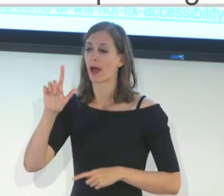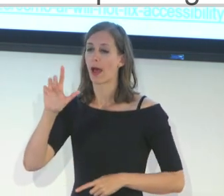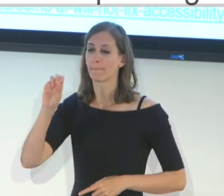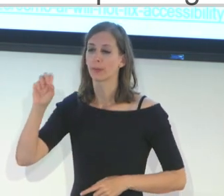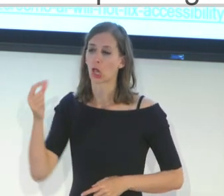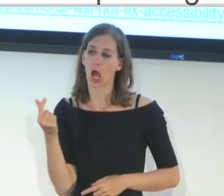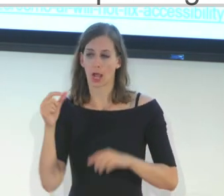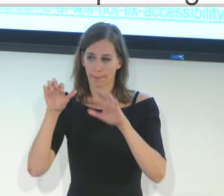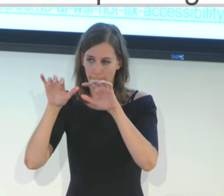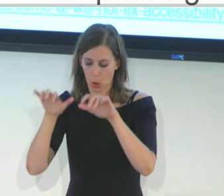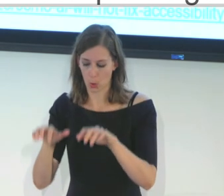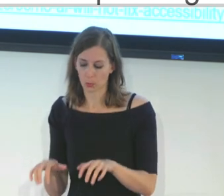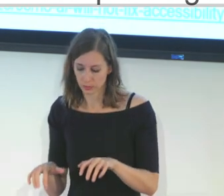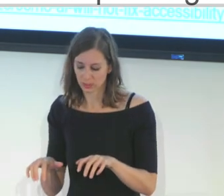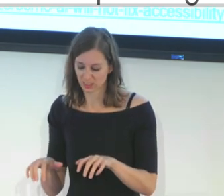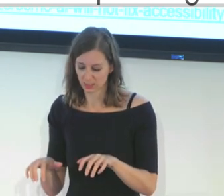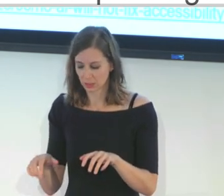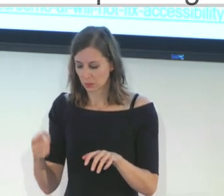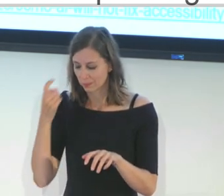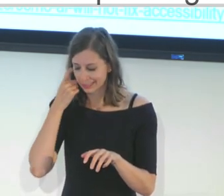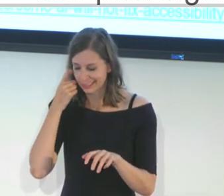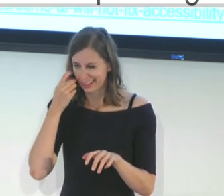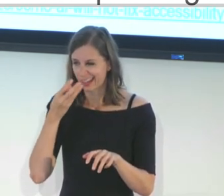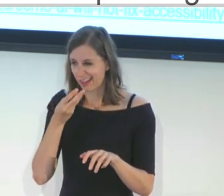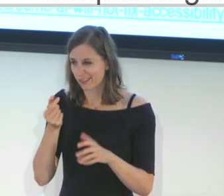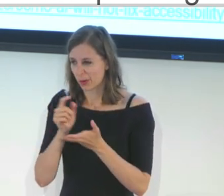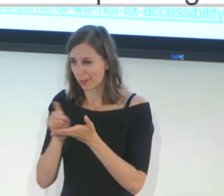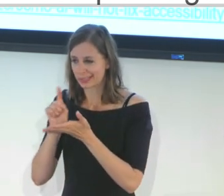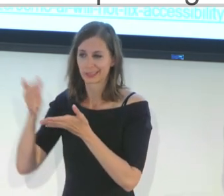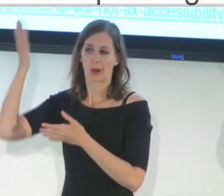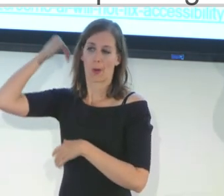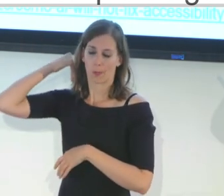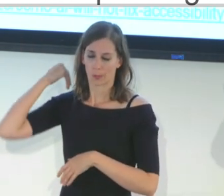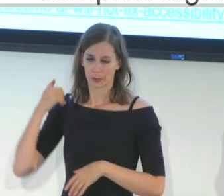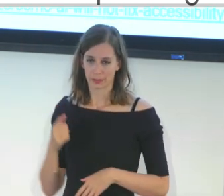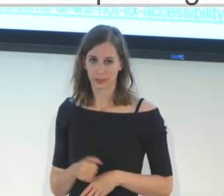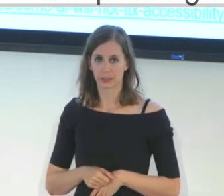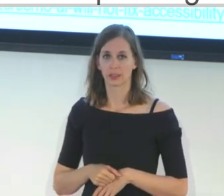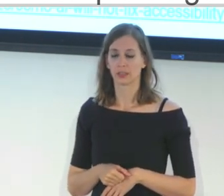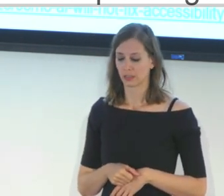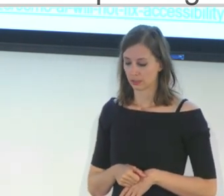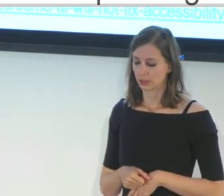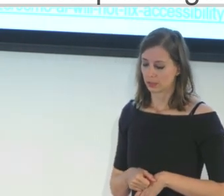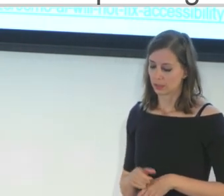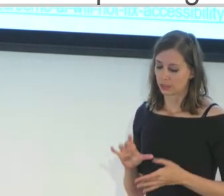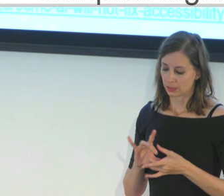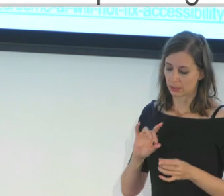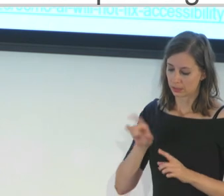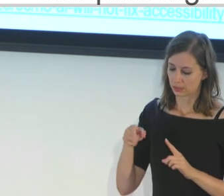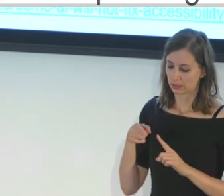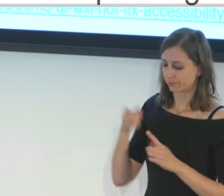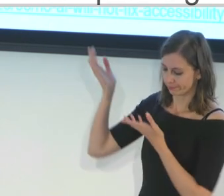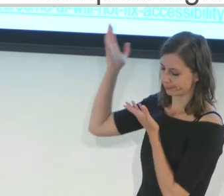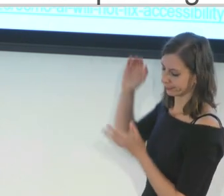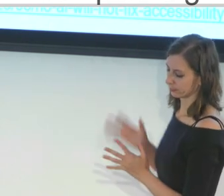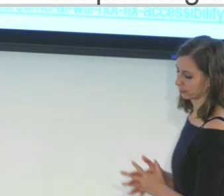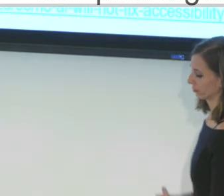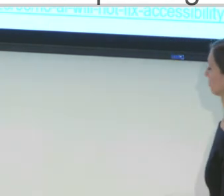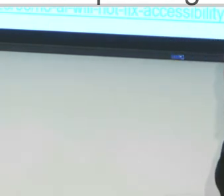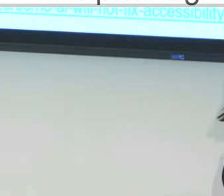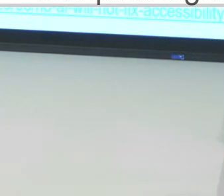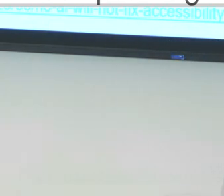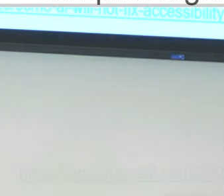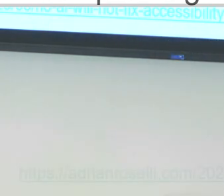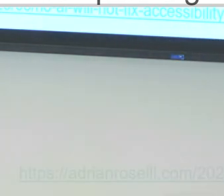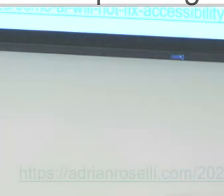wrote a couple weeks ago, where he calls out accessibility is about people. It is not a strictly technical problem to be solved with